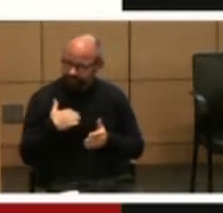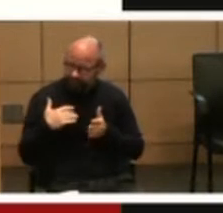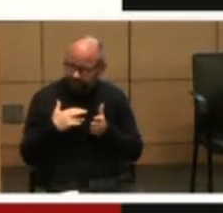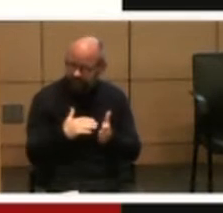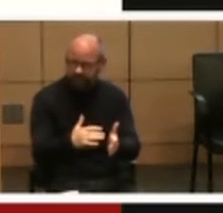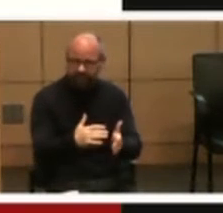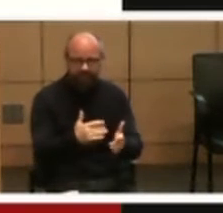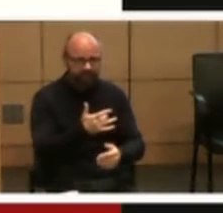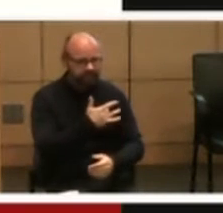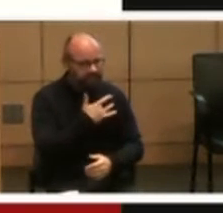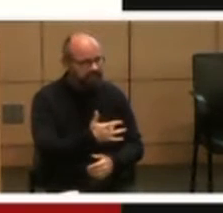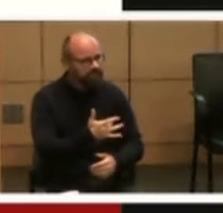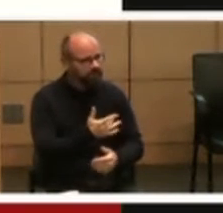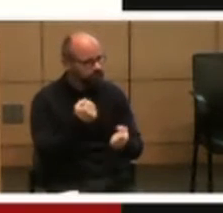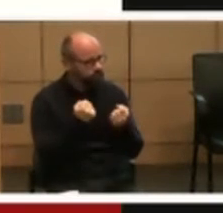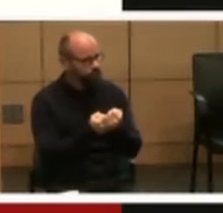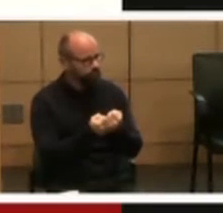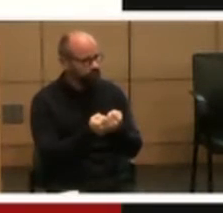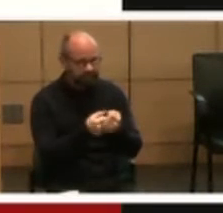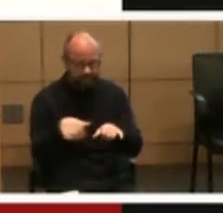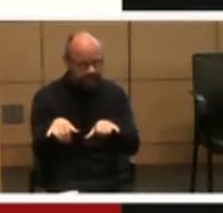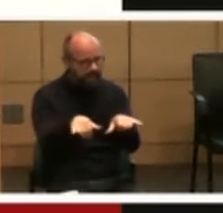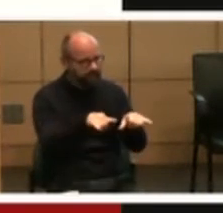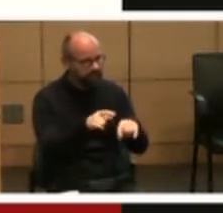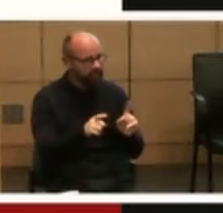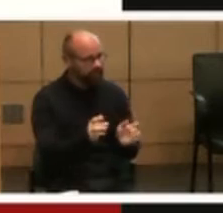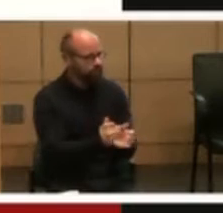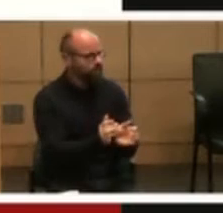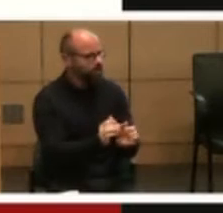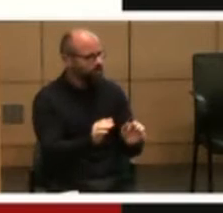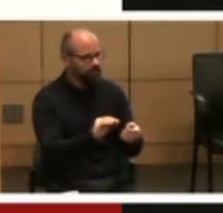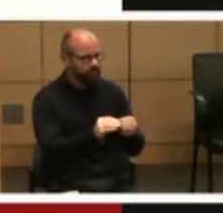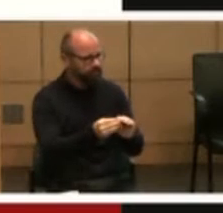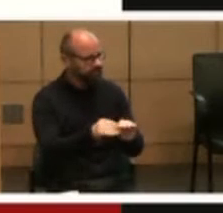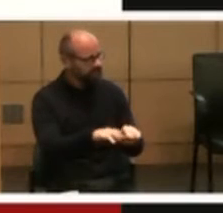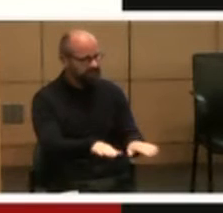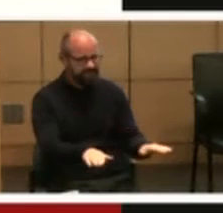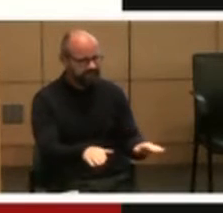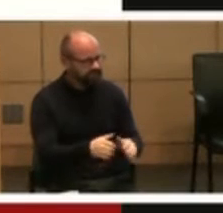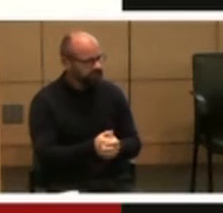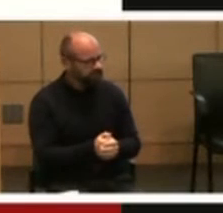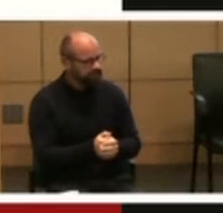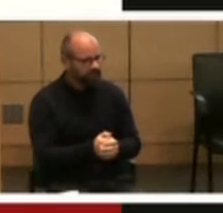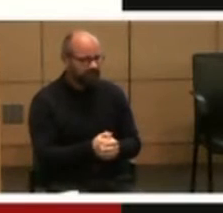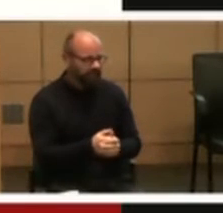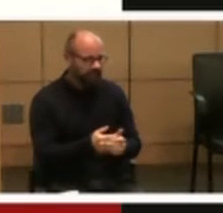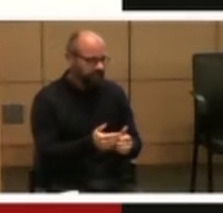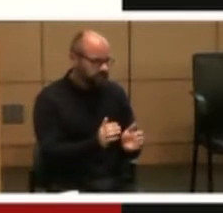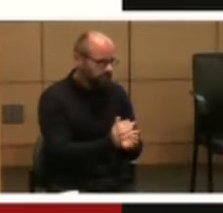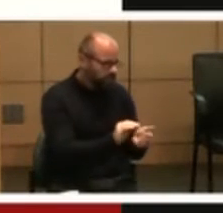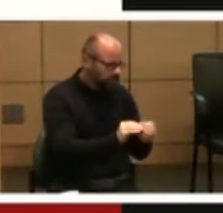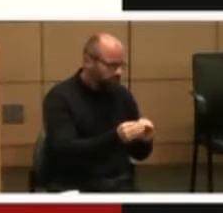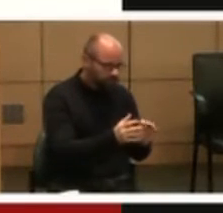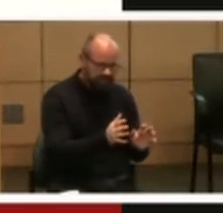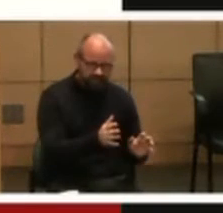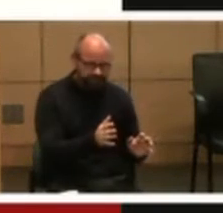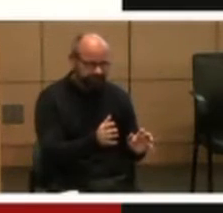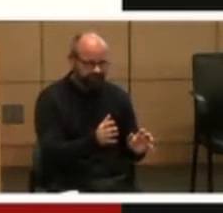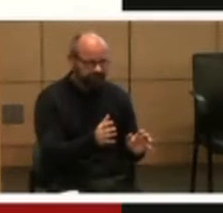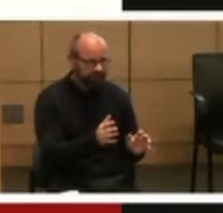in generally in the same direction, they're relatively small groups of kids. So again, I am always still concerned, is there a selection bias